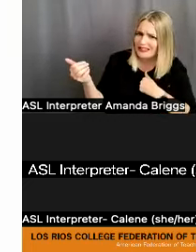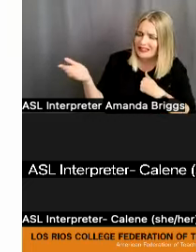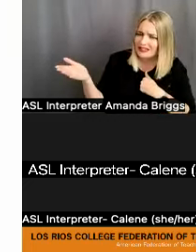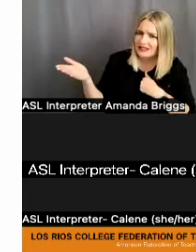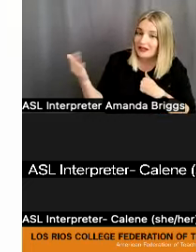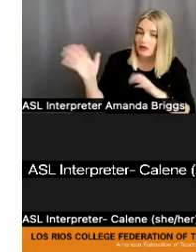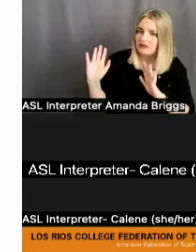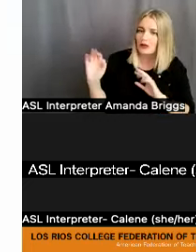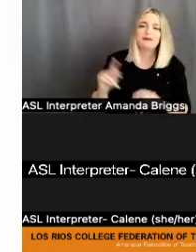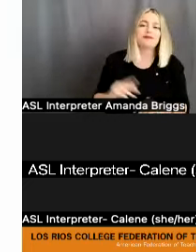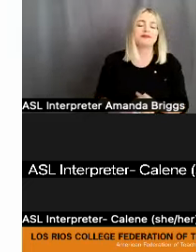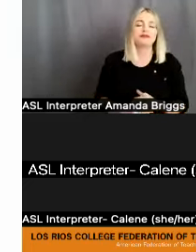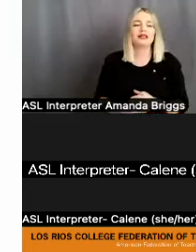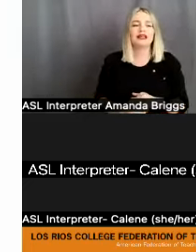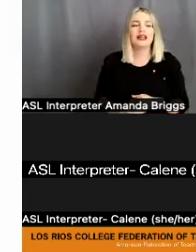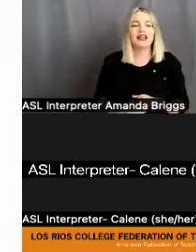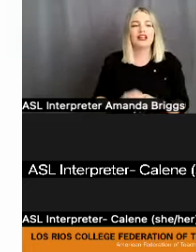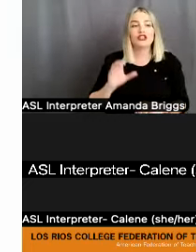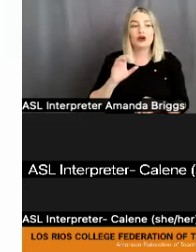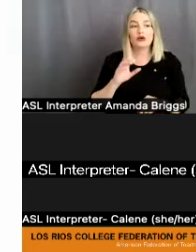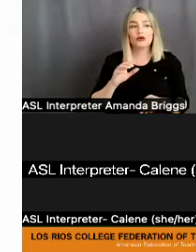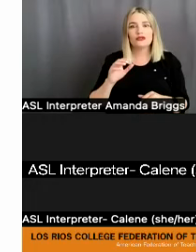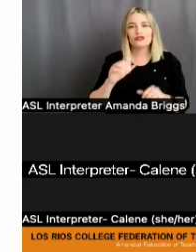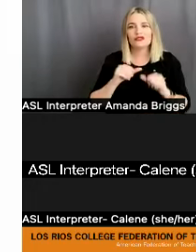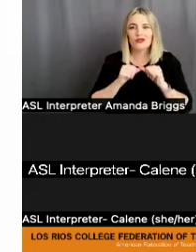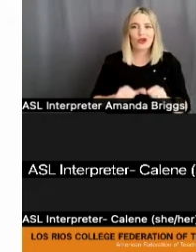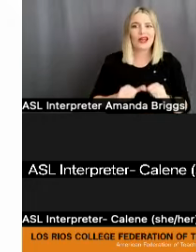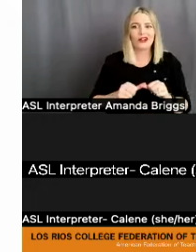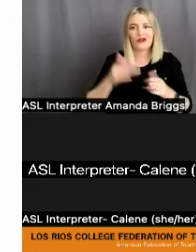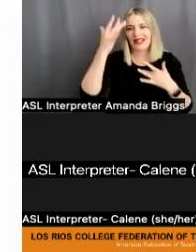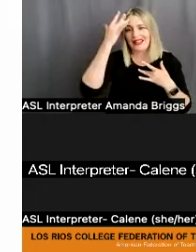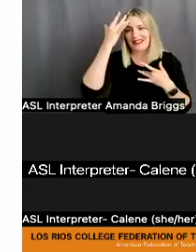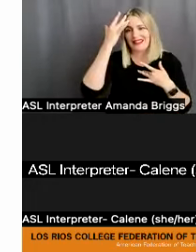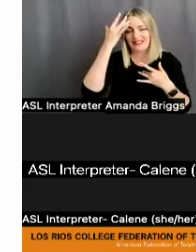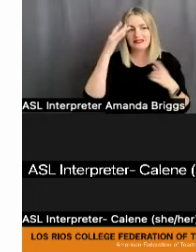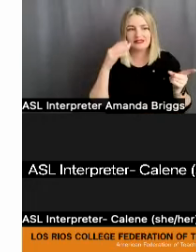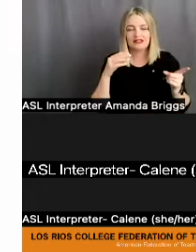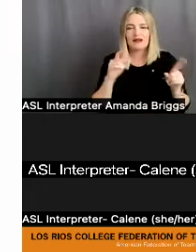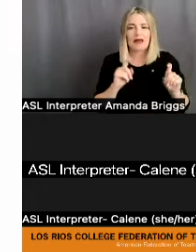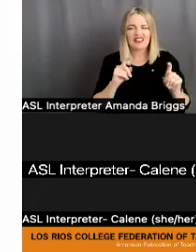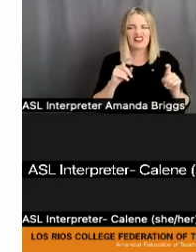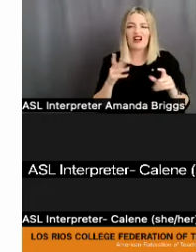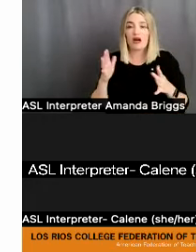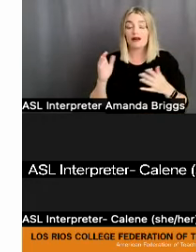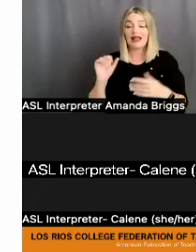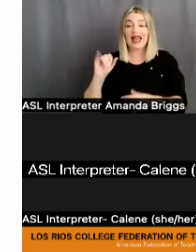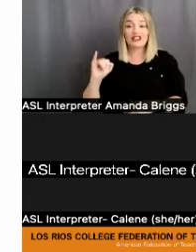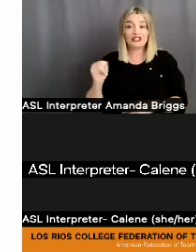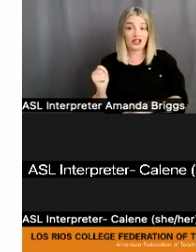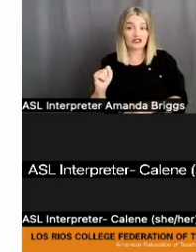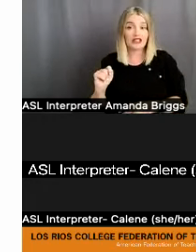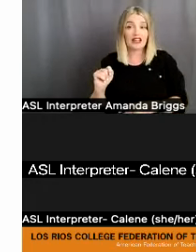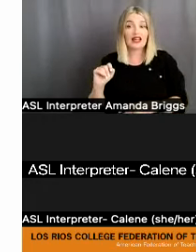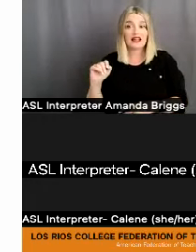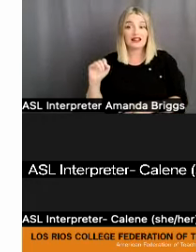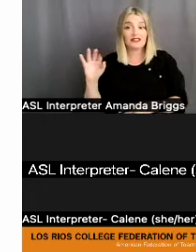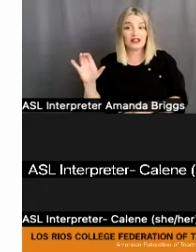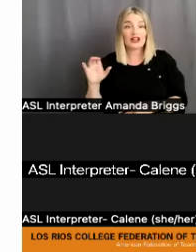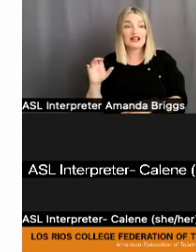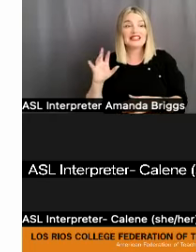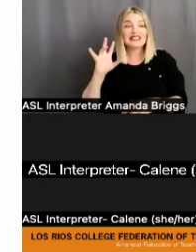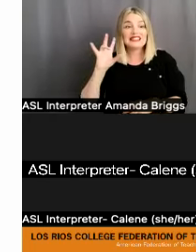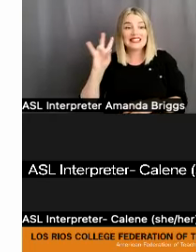Okay. Critical illness leaves, which is also a pilot, all regular, adjunct, and overload faculty shall be granted 7 workdays per